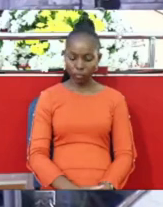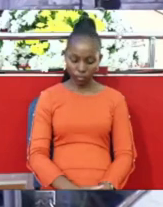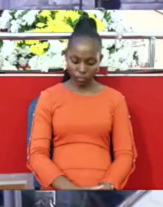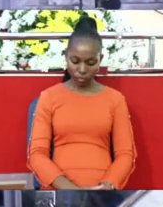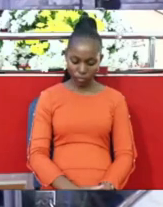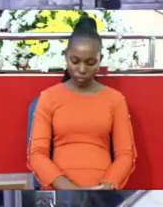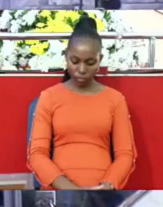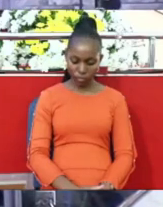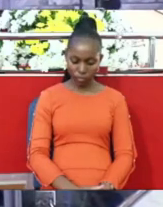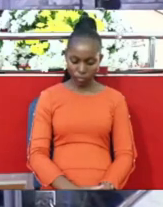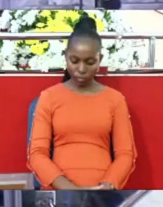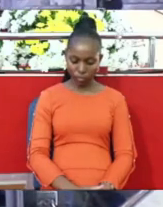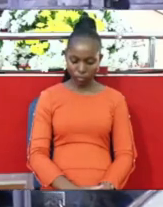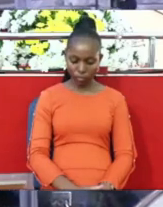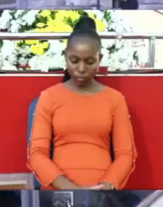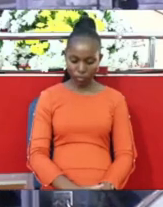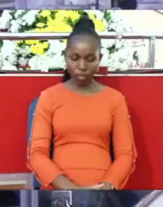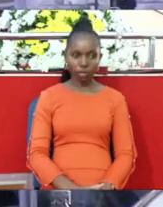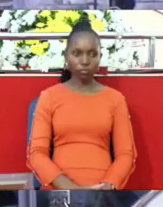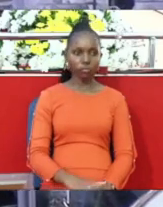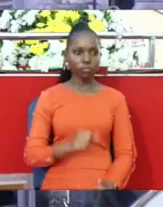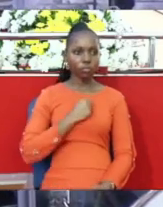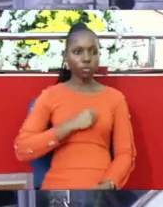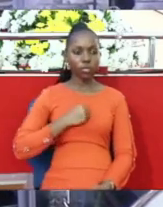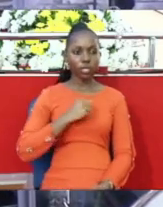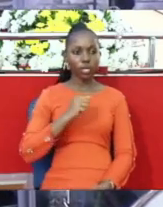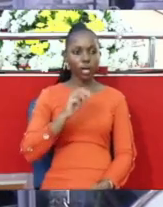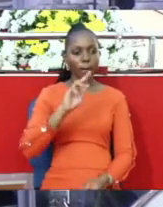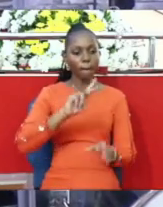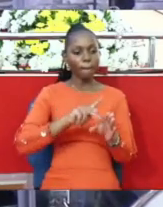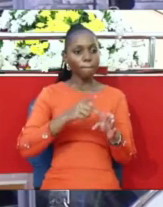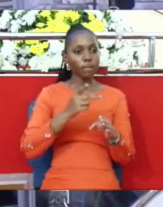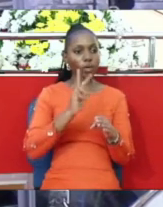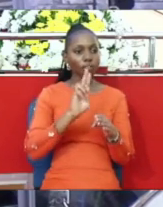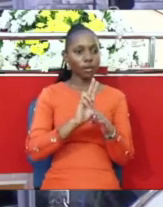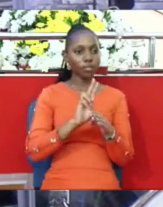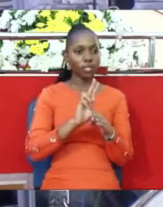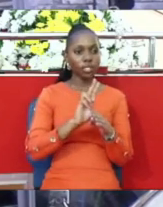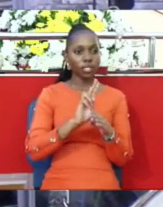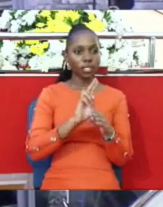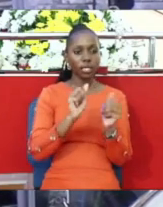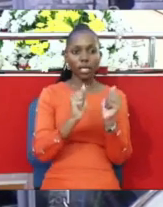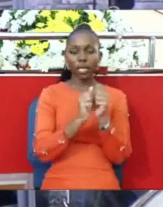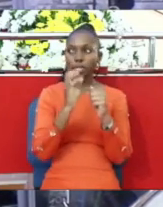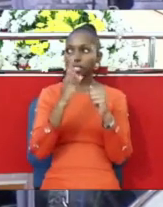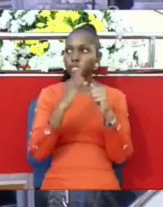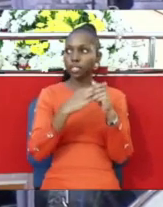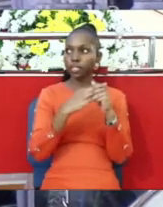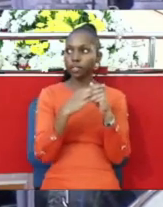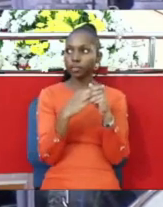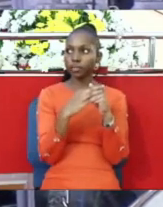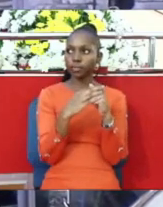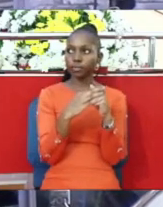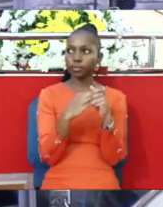uko na. We are looking at Proverbs 18. Tunatazama mstari wa Mithali 18. Just look at it,